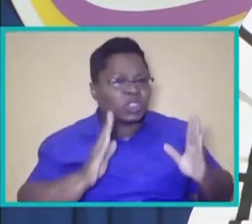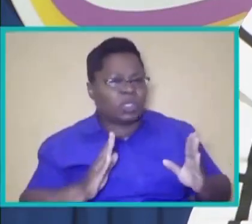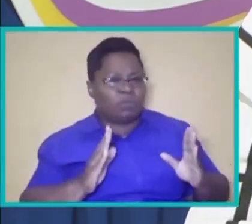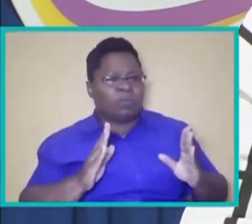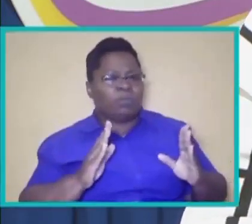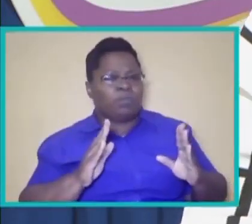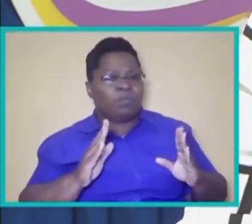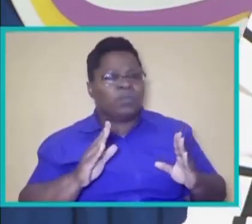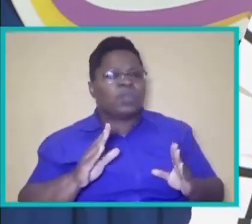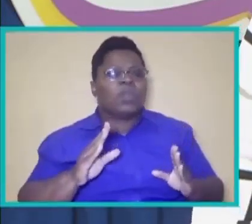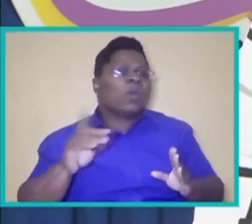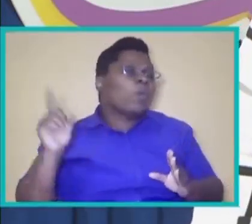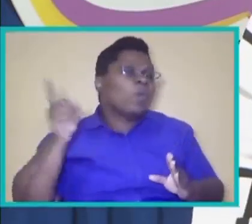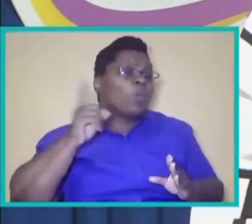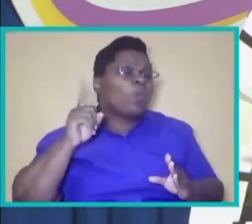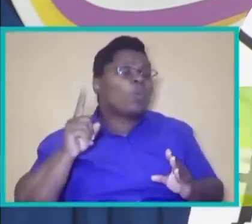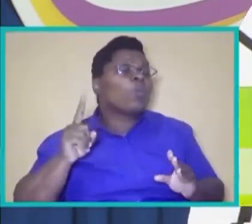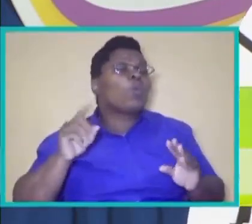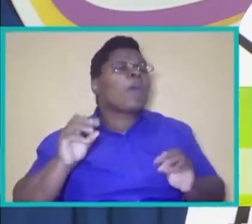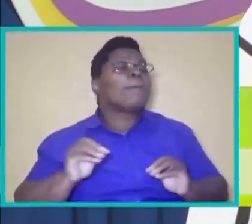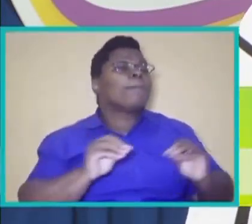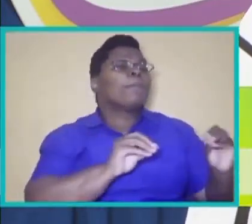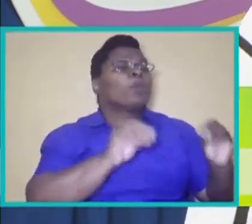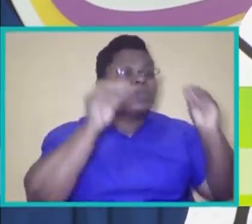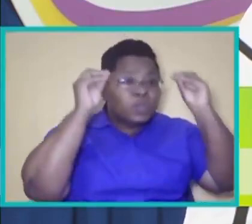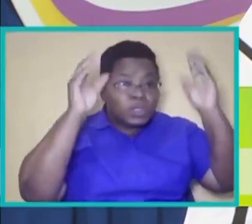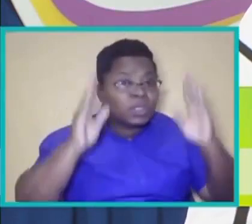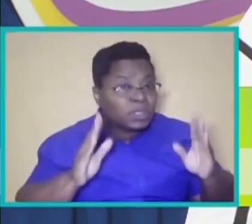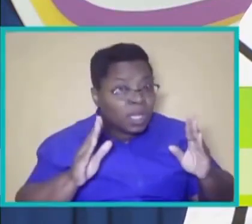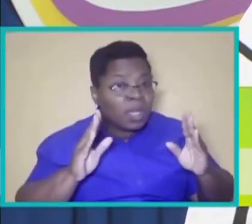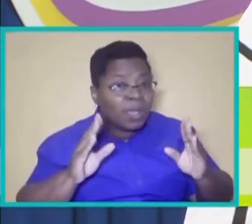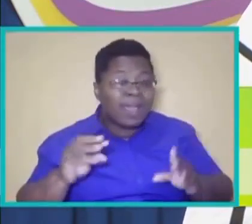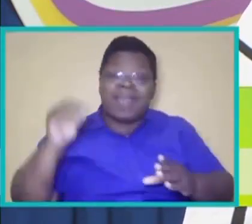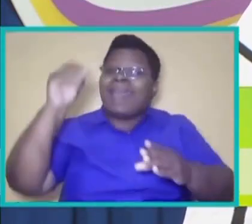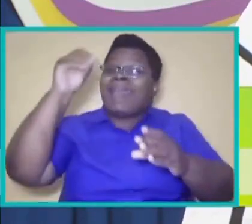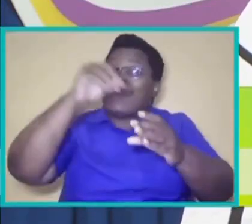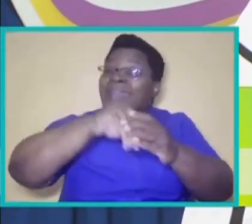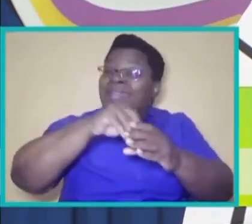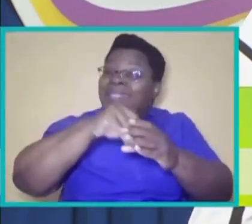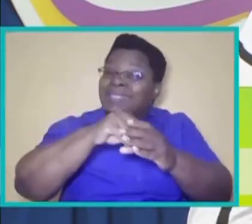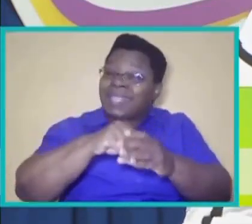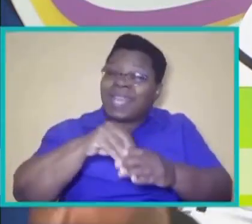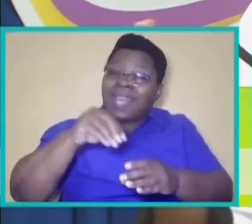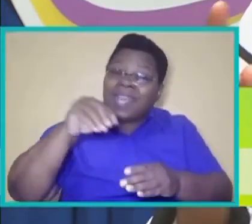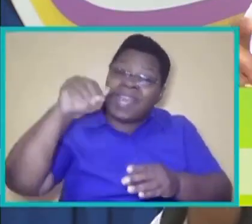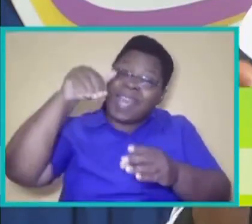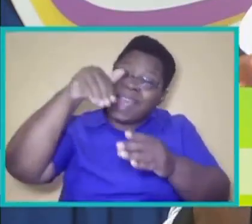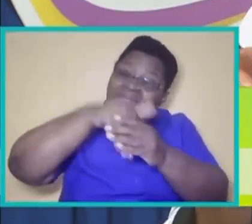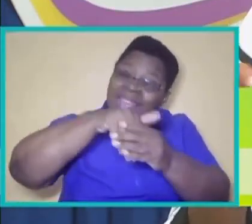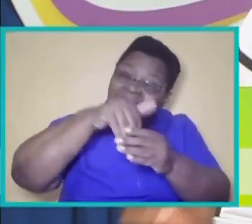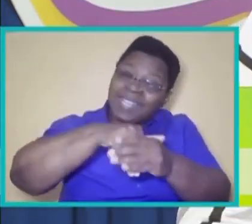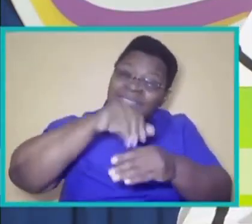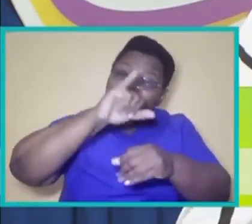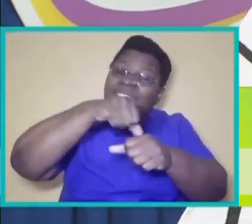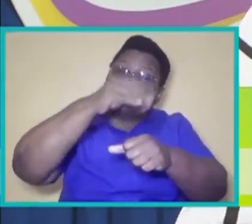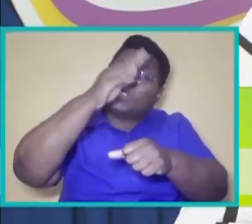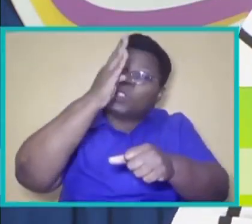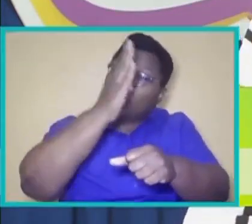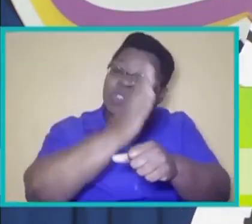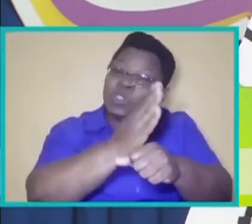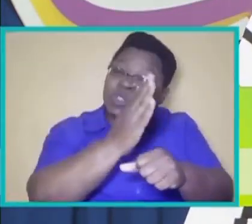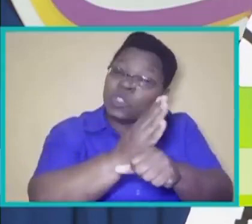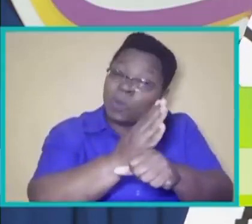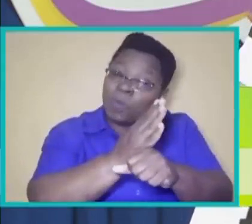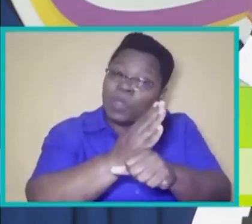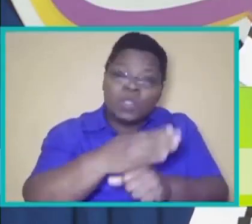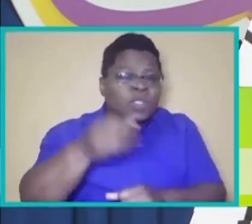they are hypothetically preparing students for. You would be surprised to know how many teachers are preparing students for jobs.